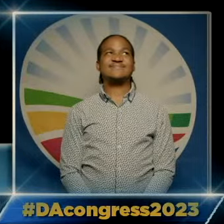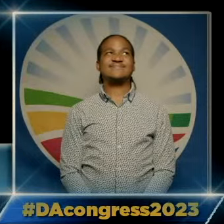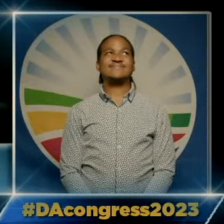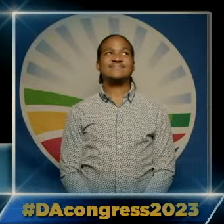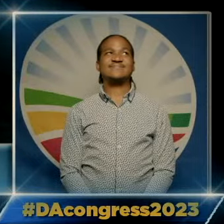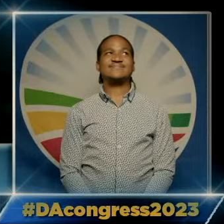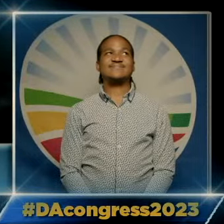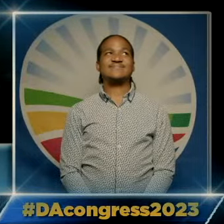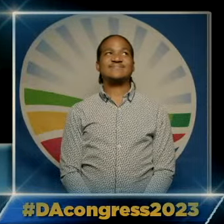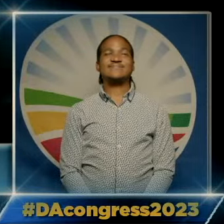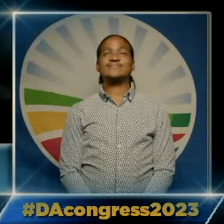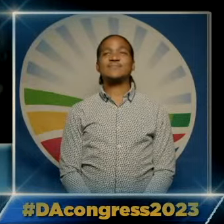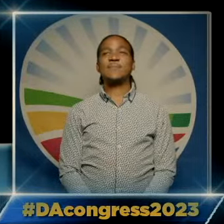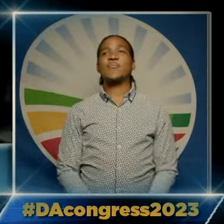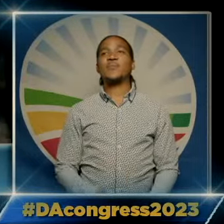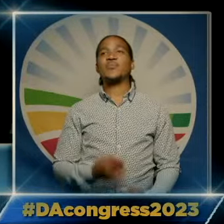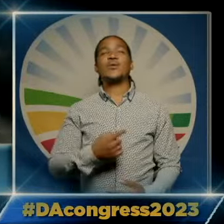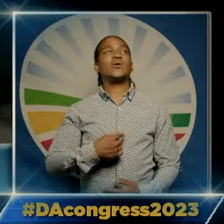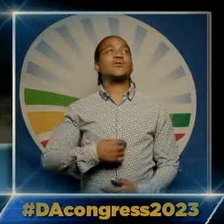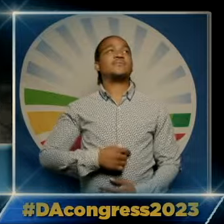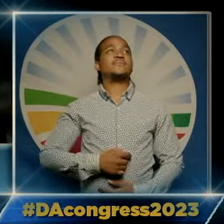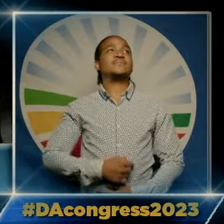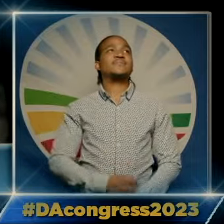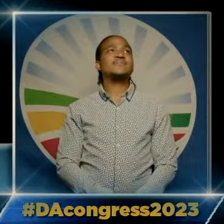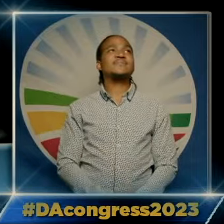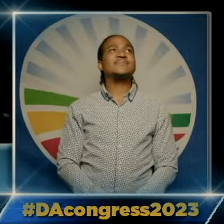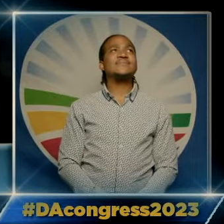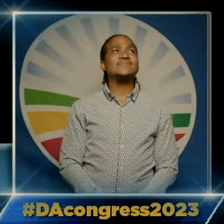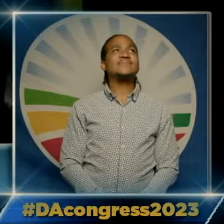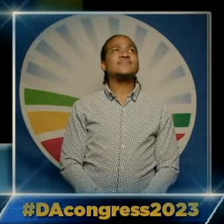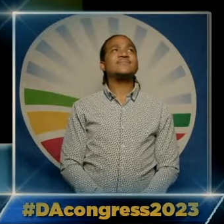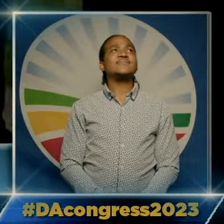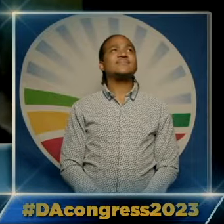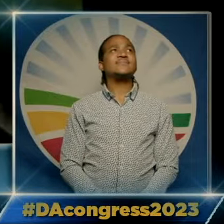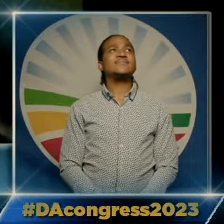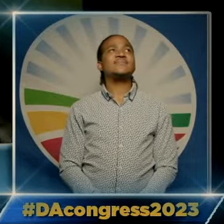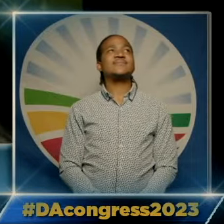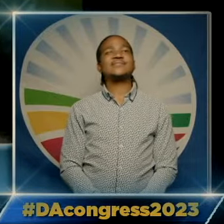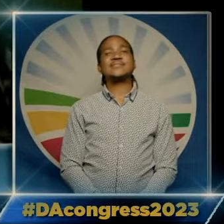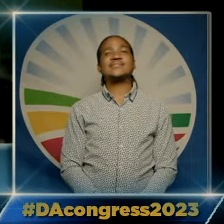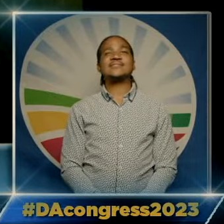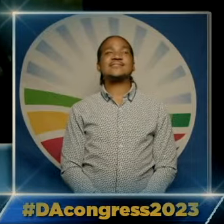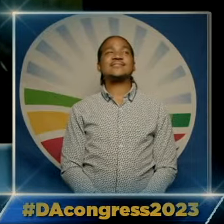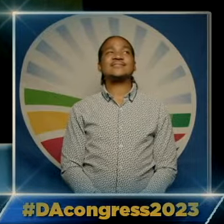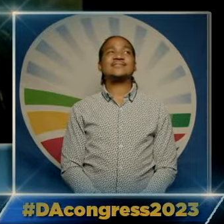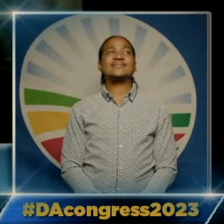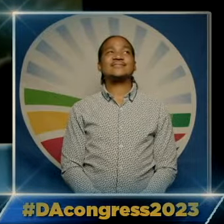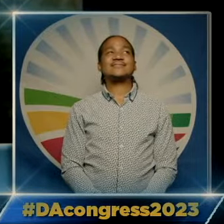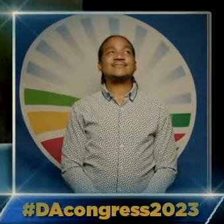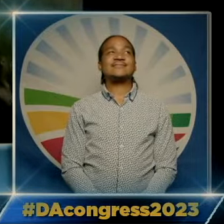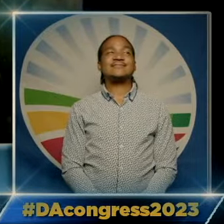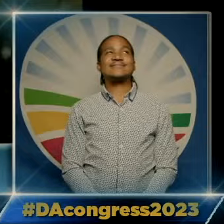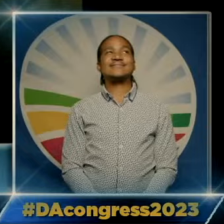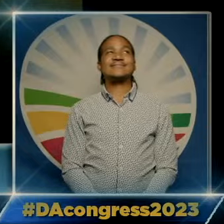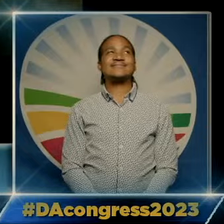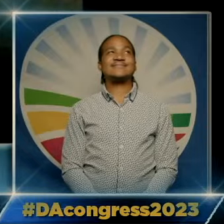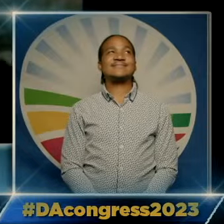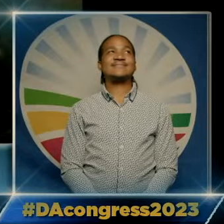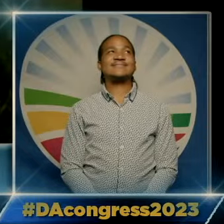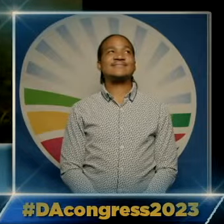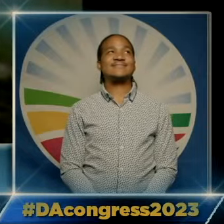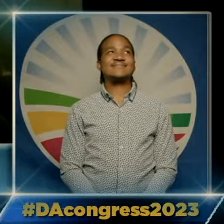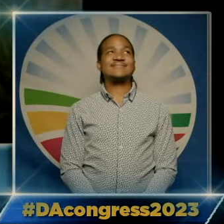of excuses. My people want solutions. Nou kyk jy ons toe die verandering. Nie mense wat kom praat, die kom help met